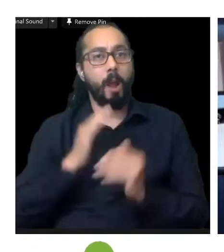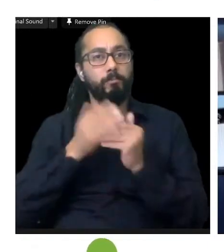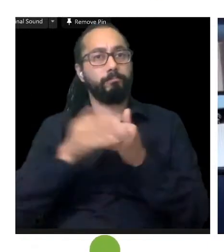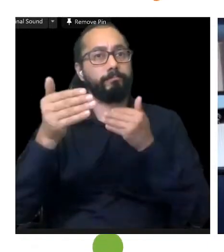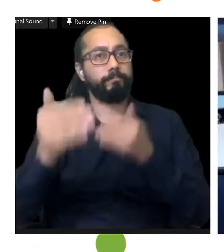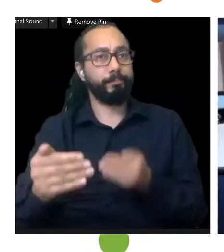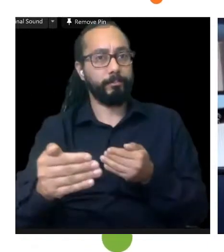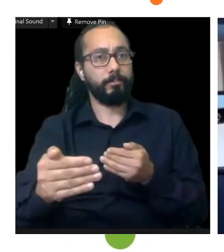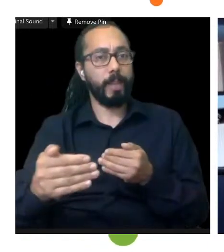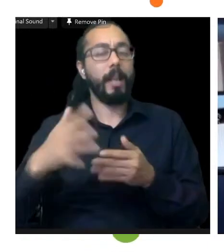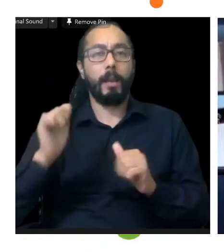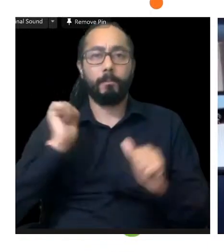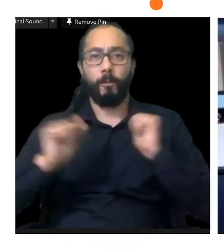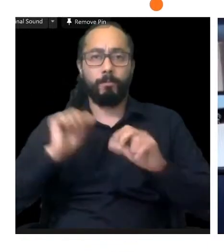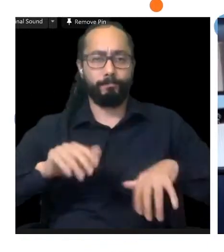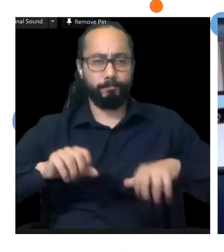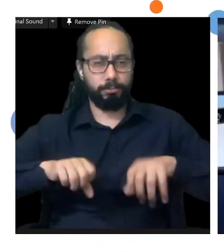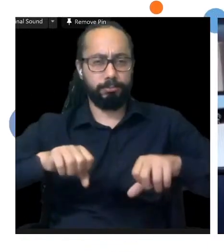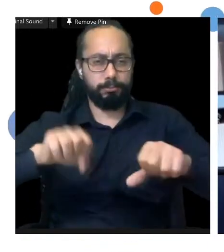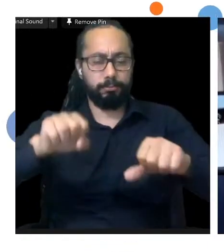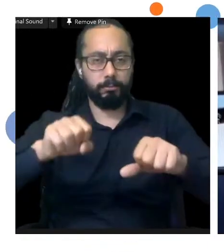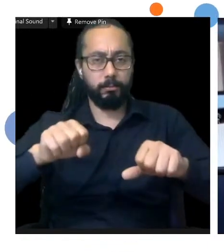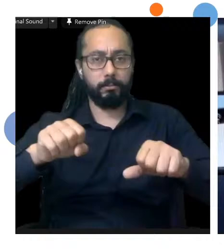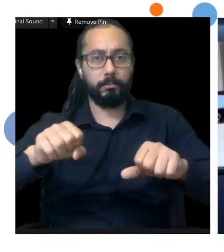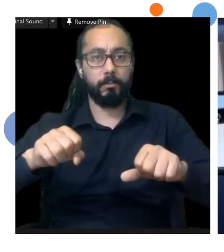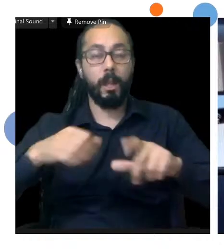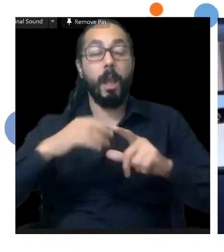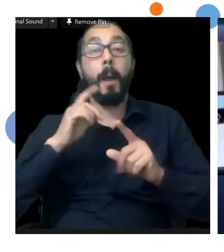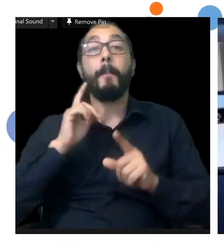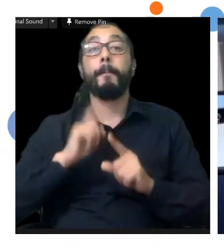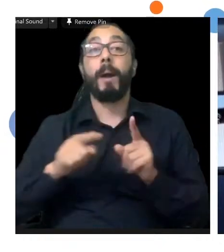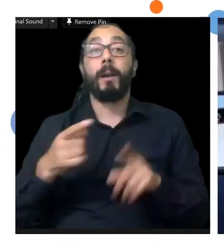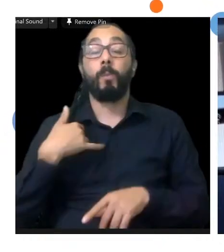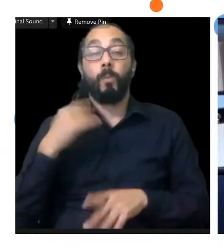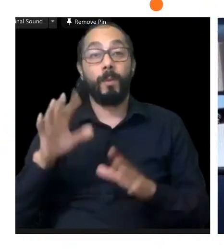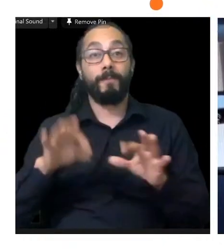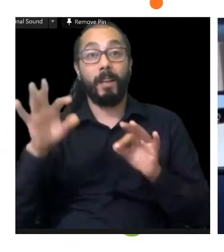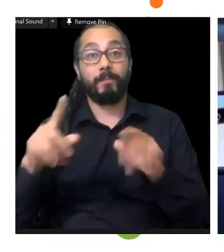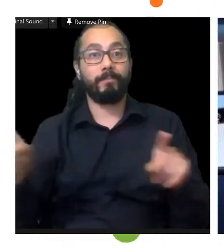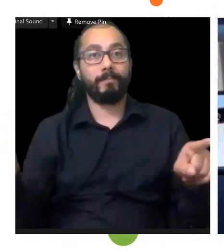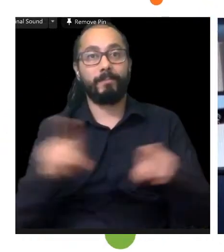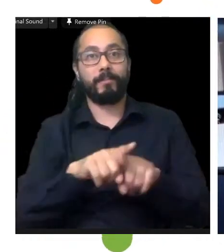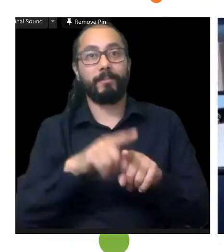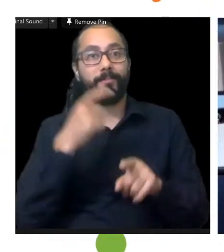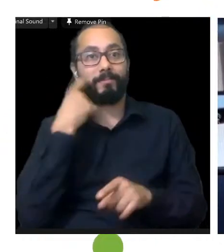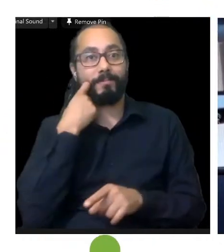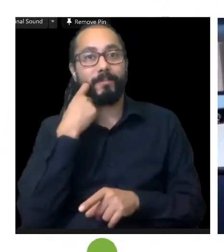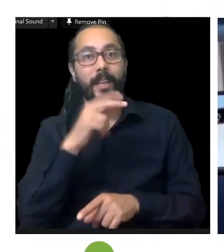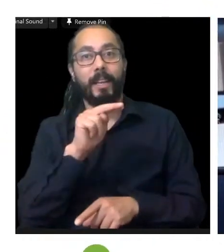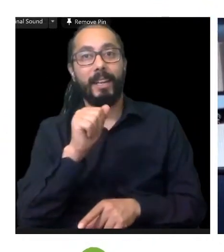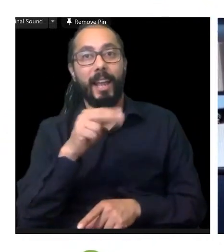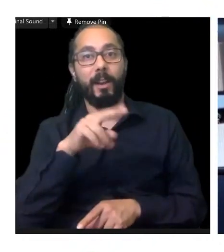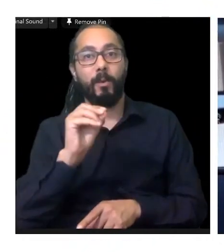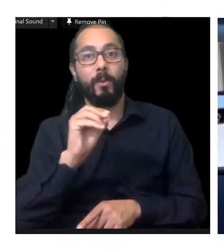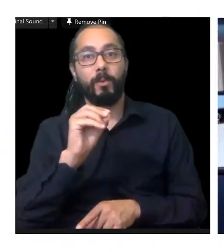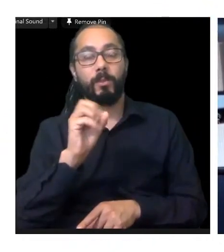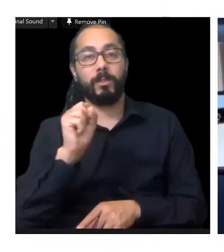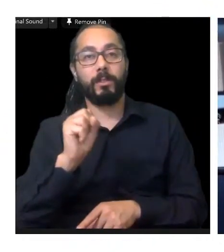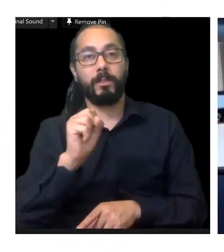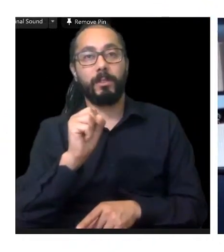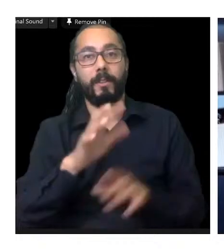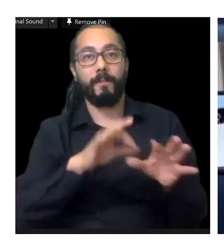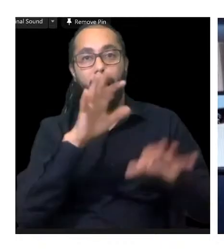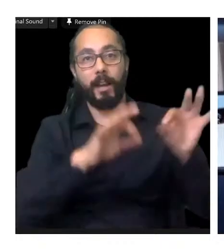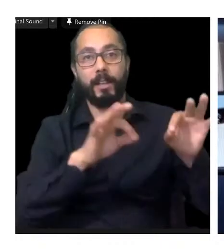we assumed a trend similar to the Nanos findings in terms of reduced donations for 2020. And so first of all,